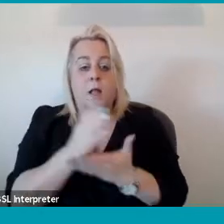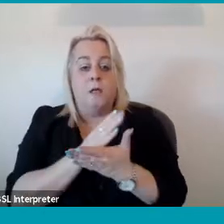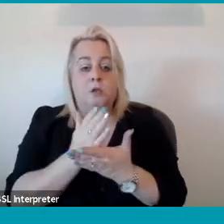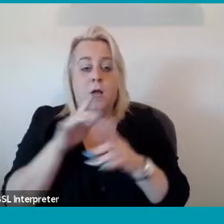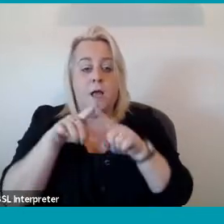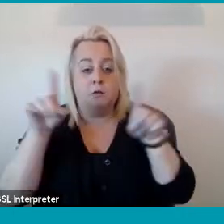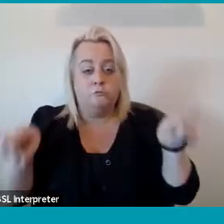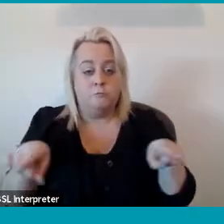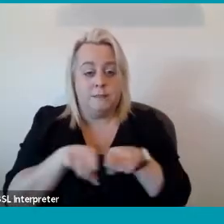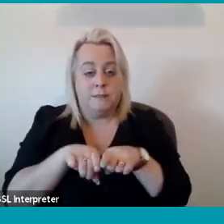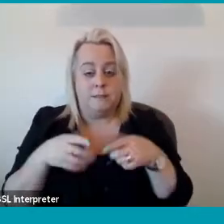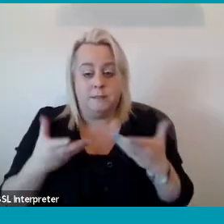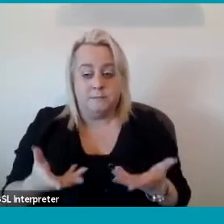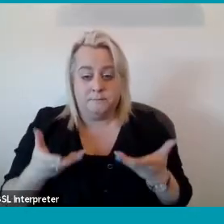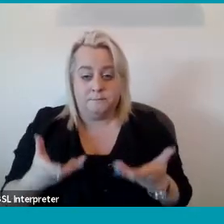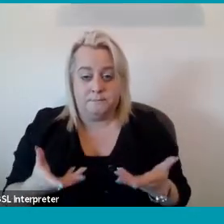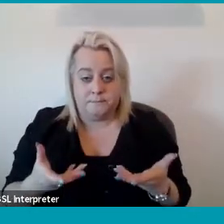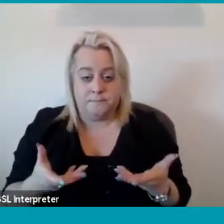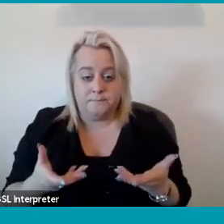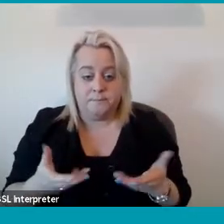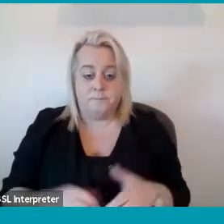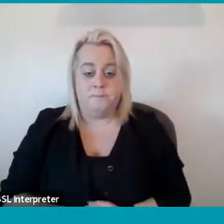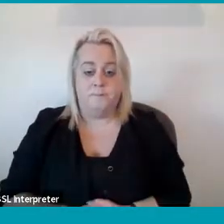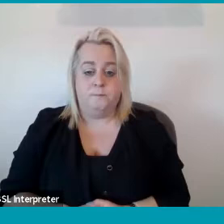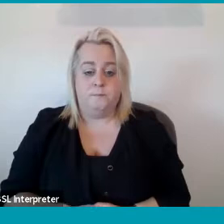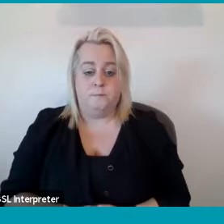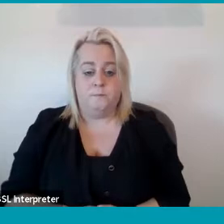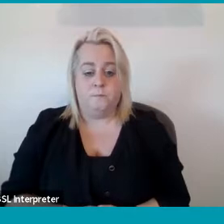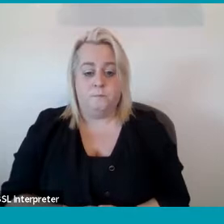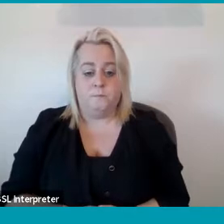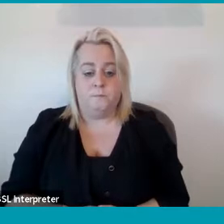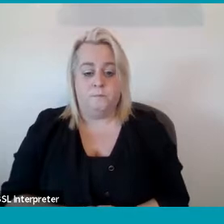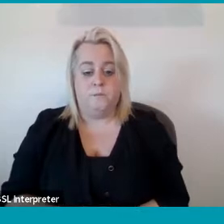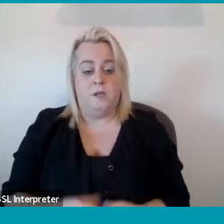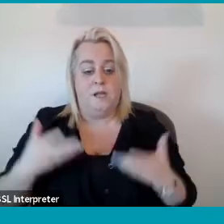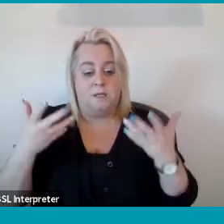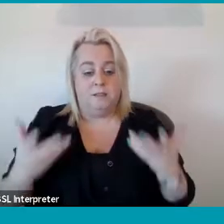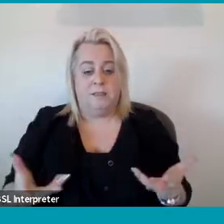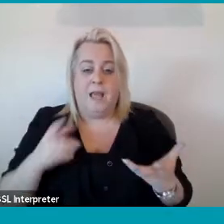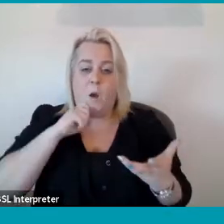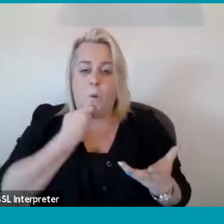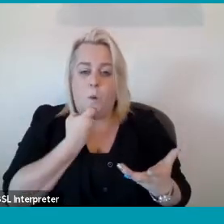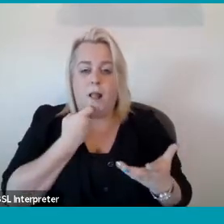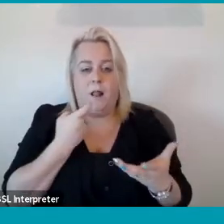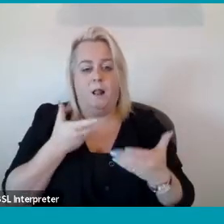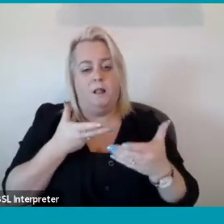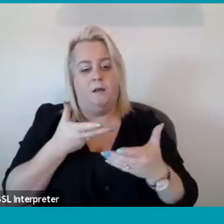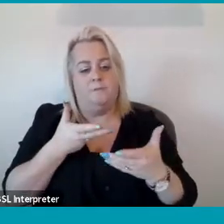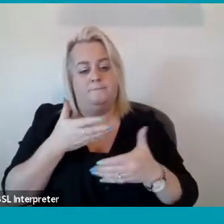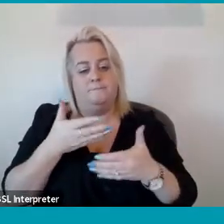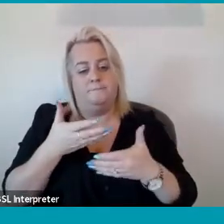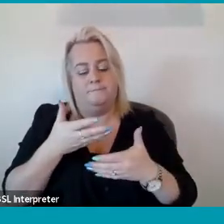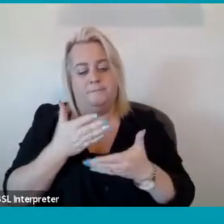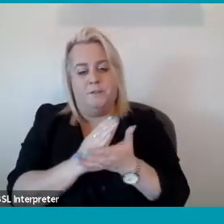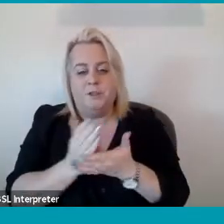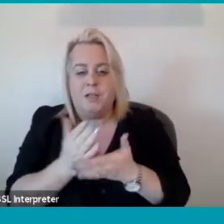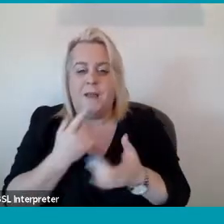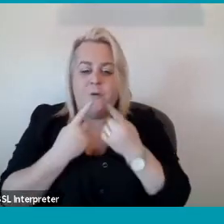really to say is that today will be quite a bit about storytelling, as well as